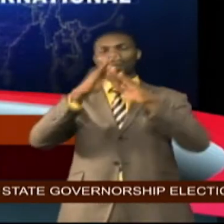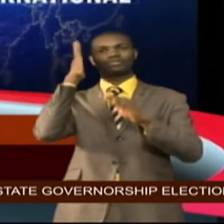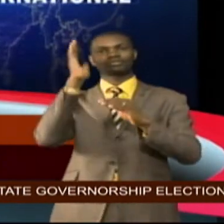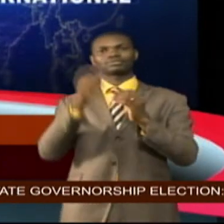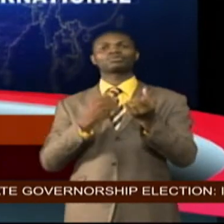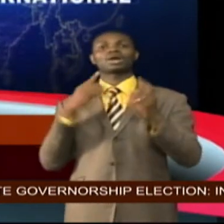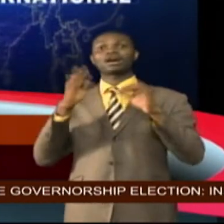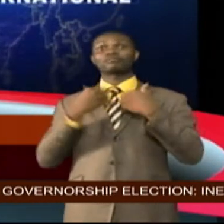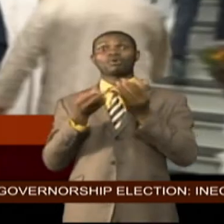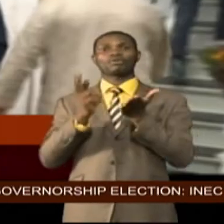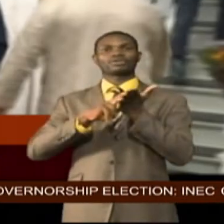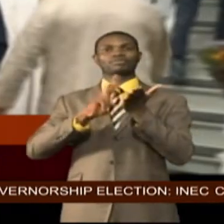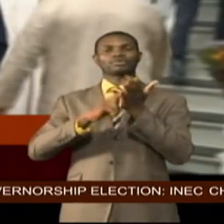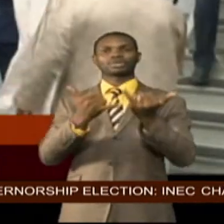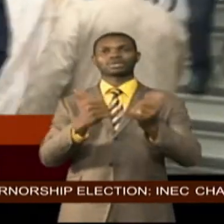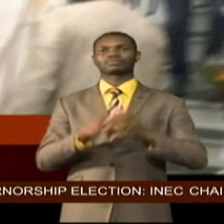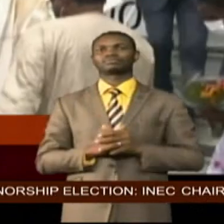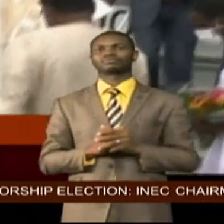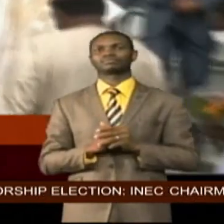Sambo reports.